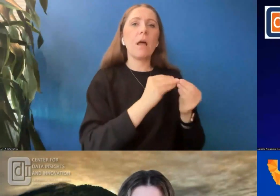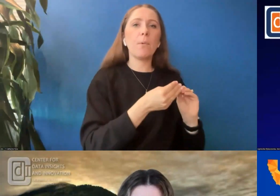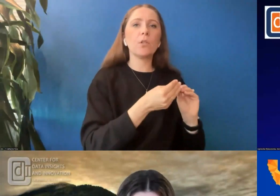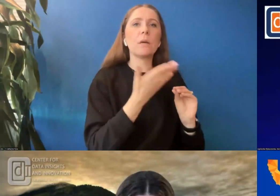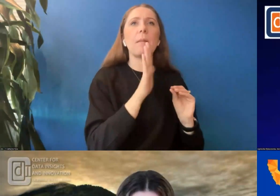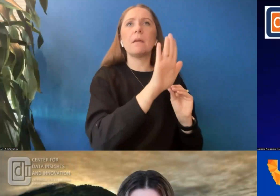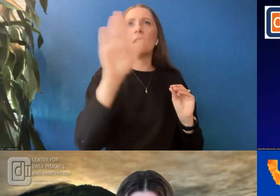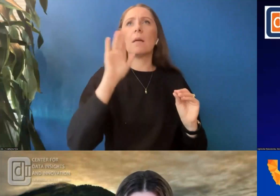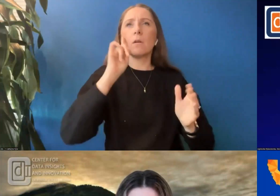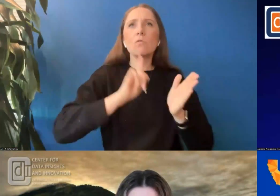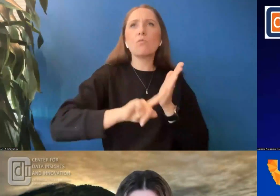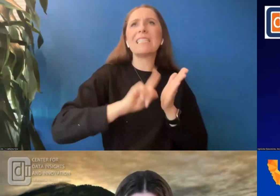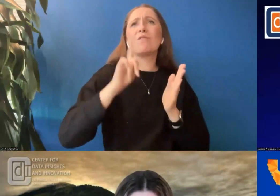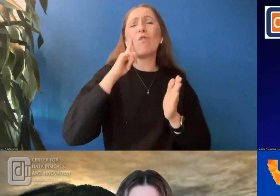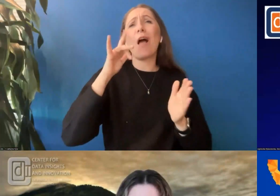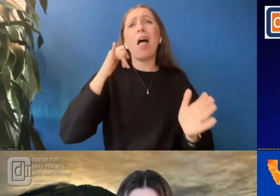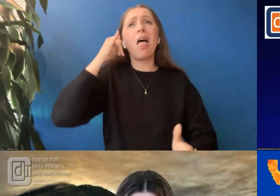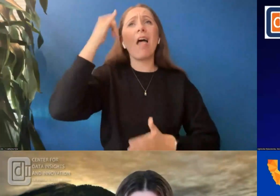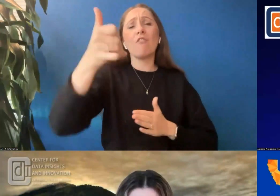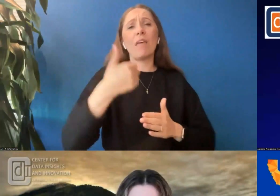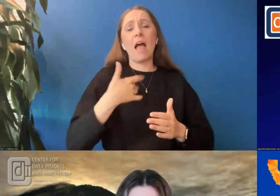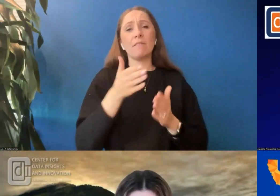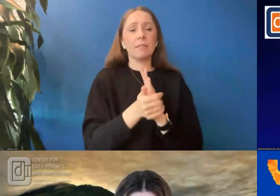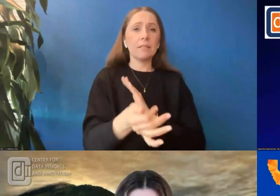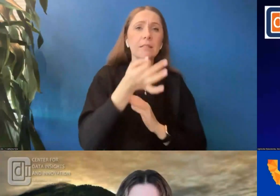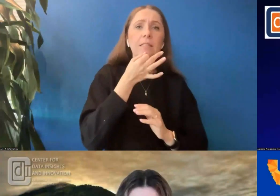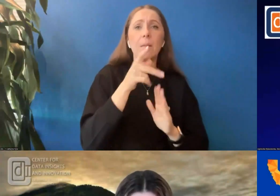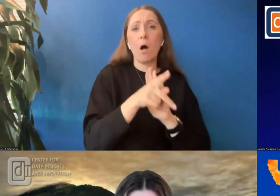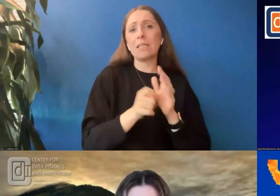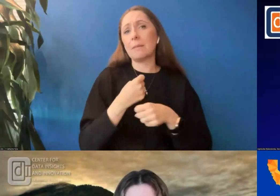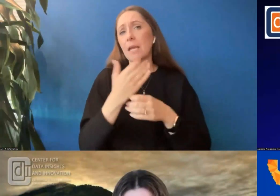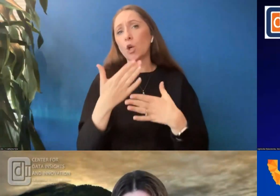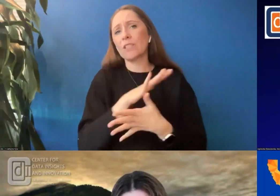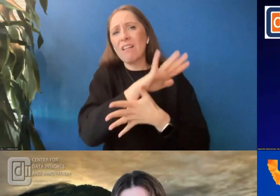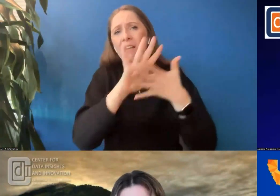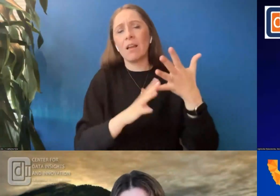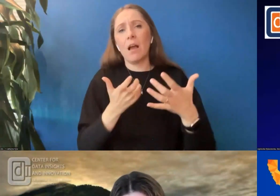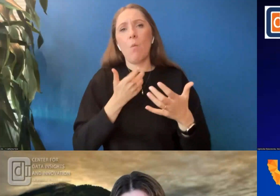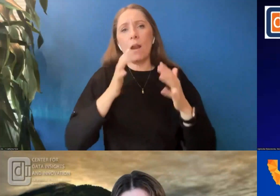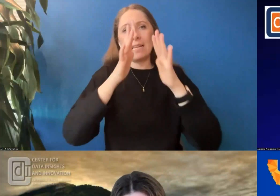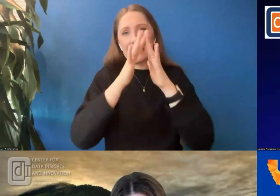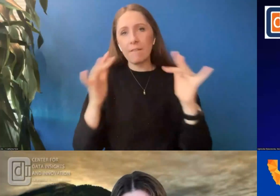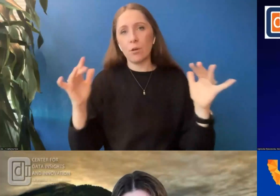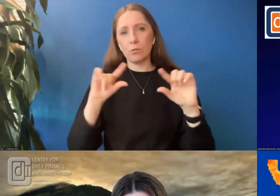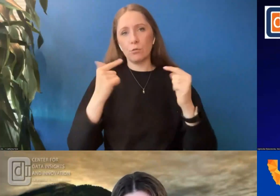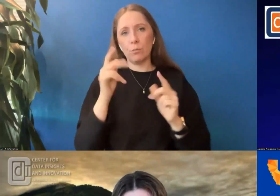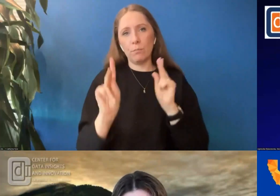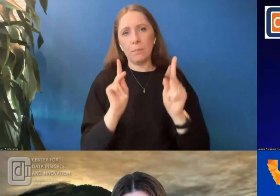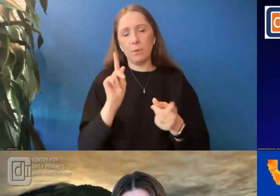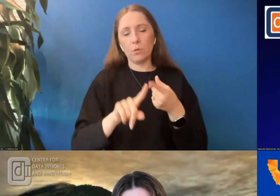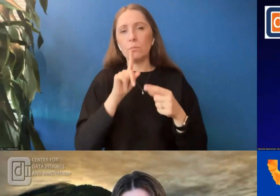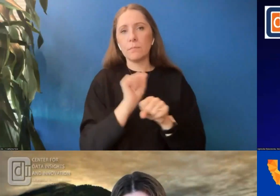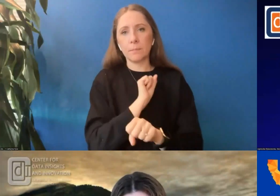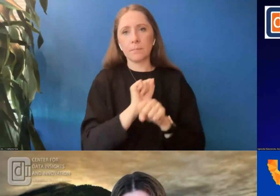for ages and ages, and they have all the expertise, with policymakers, with a very diverse group of people to